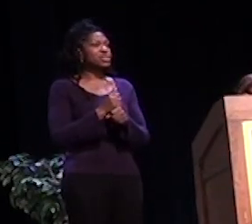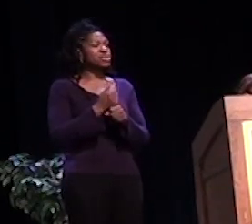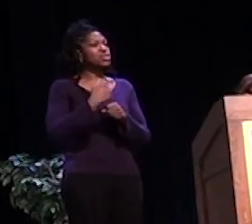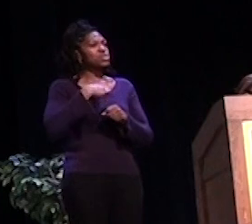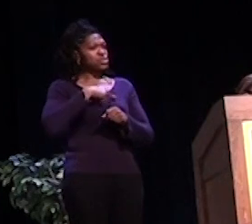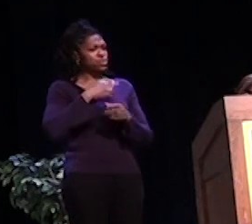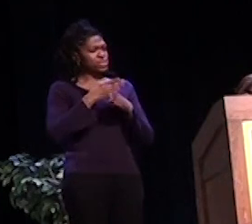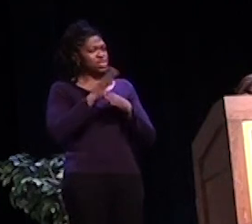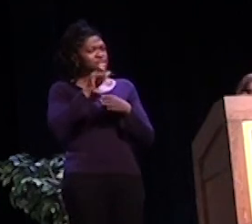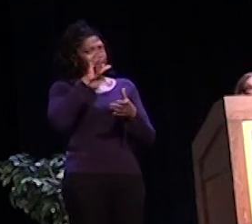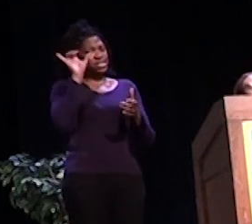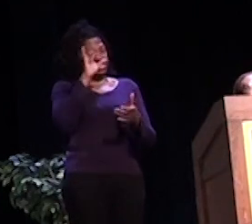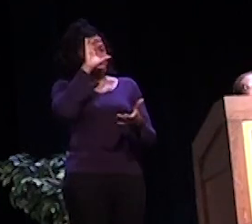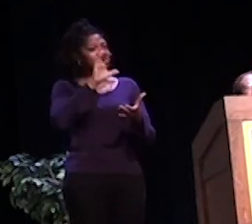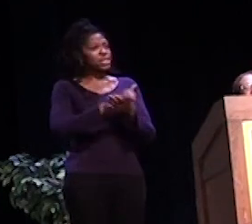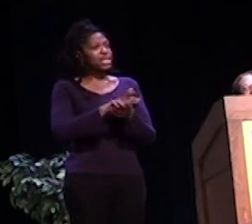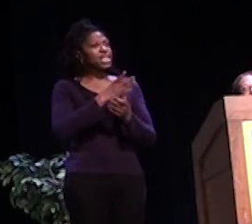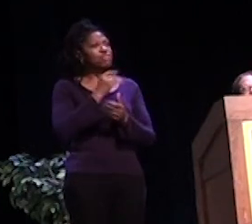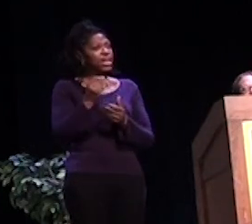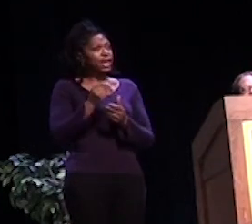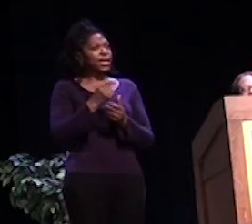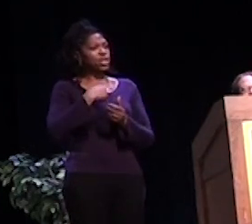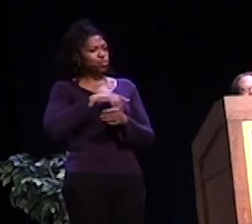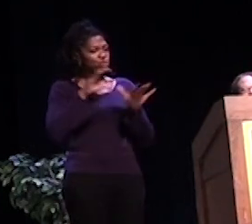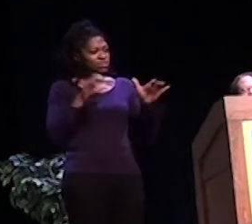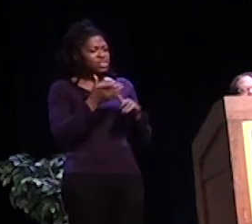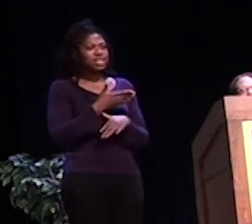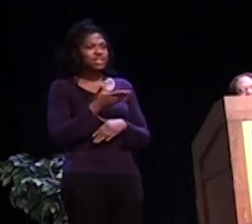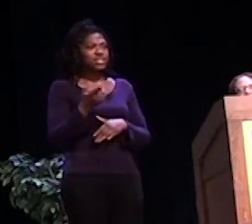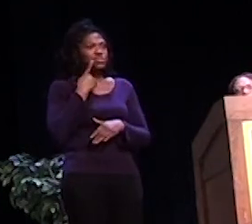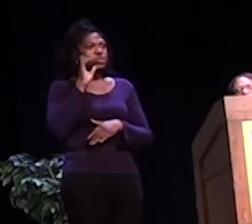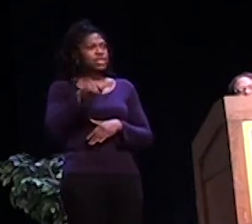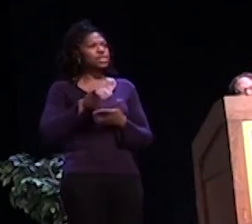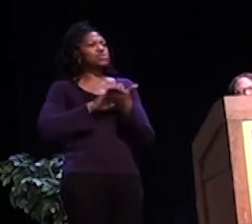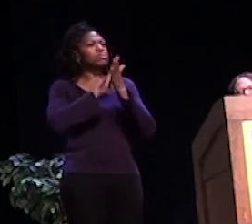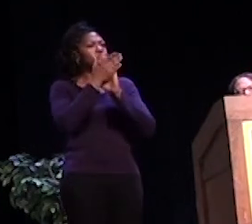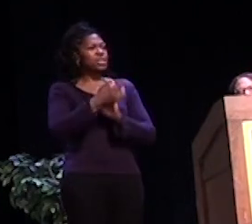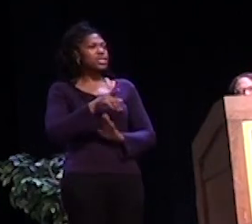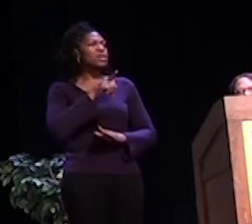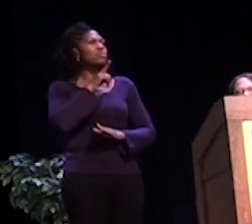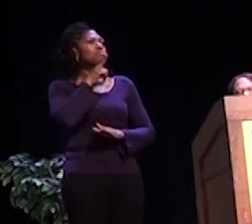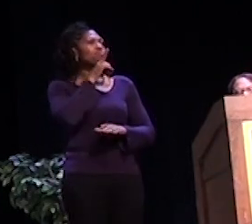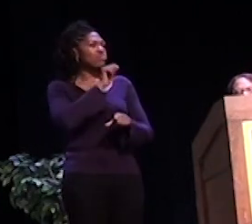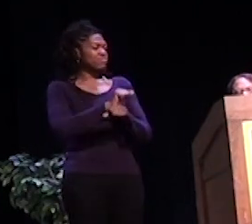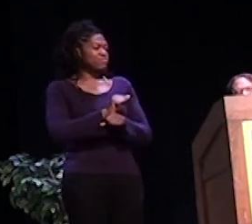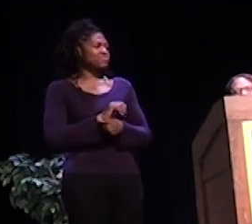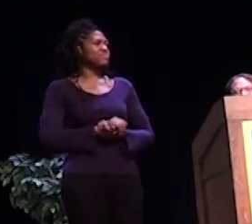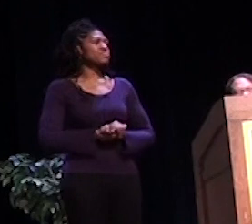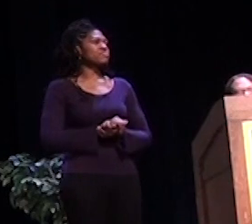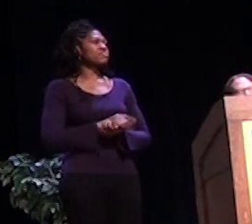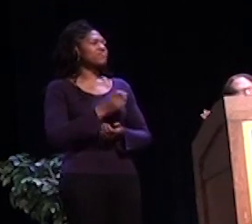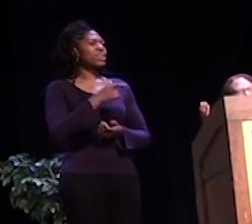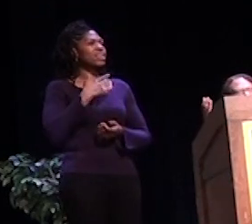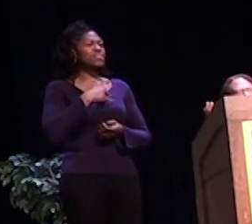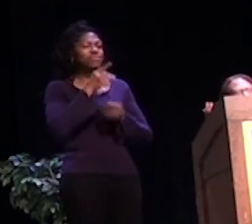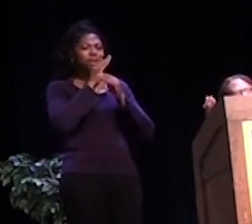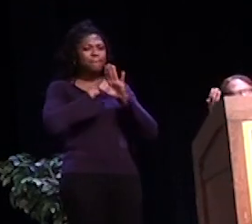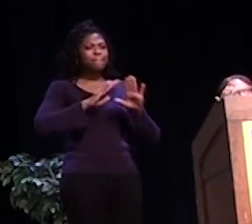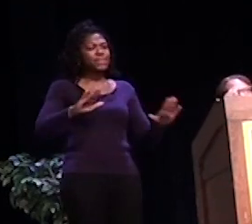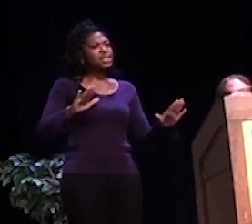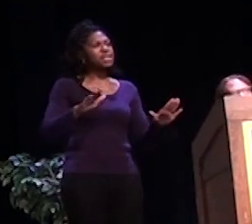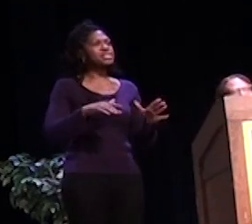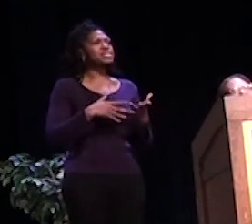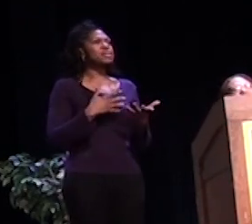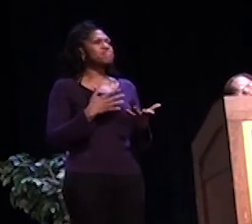shared belief, but you've taken critical steps to make that a reality. And I'm always so blessed when I